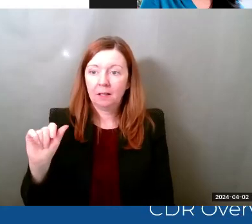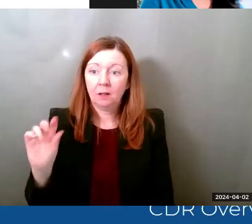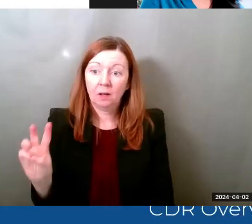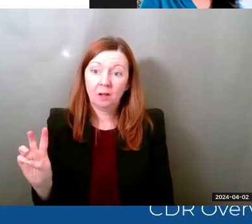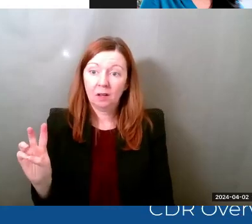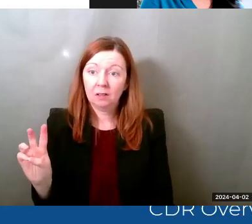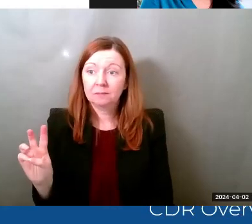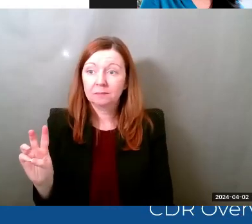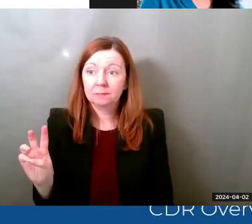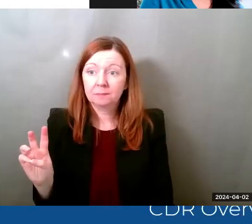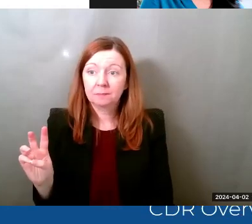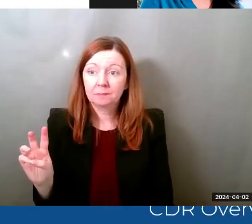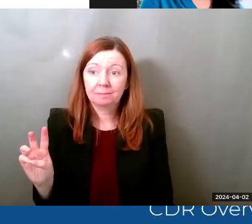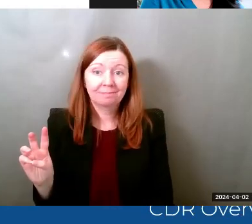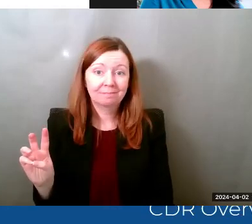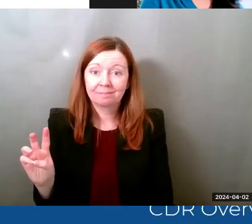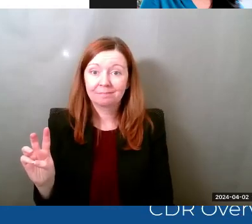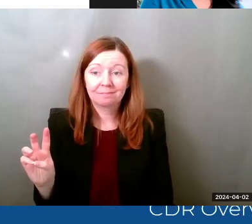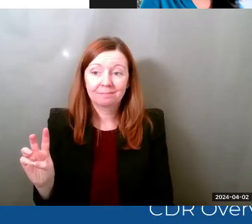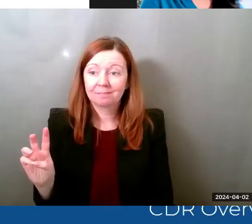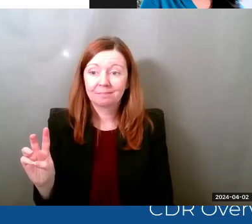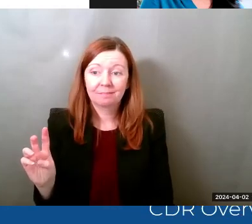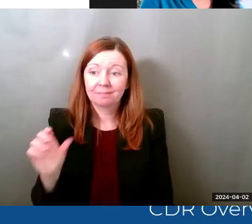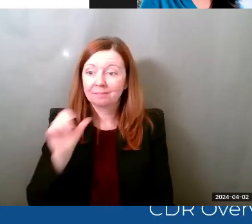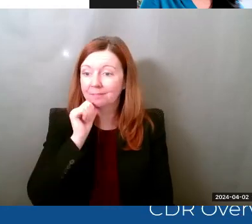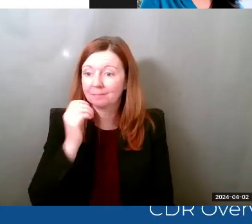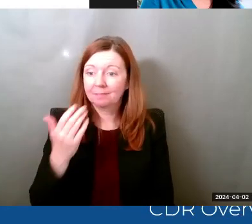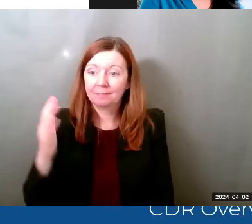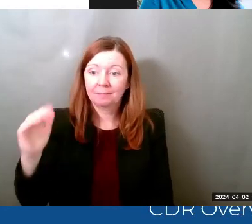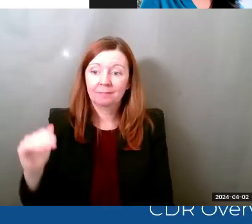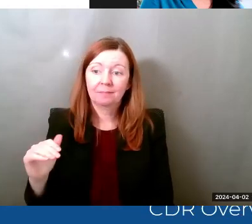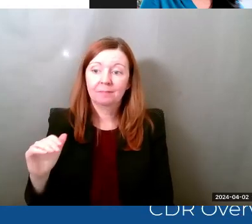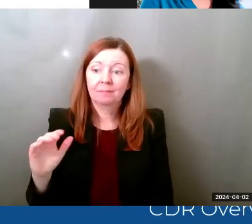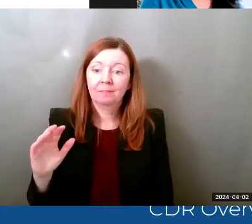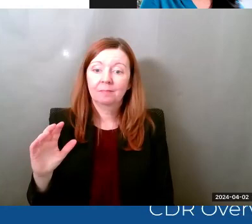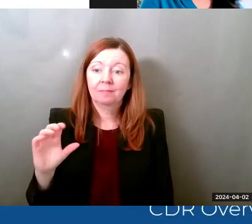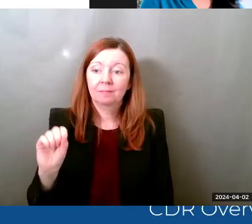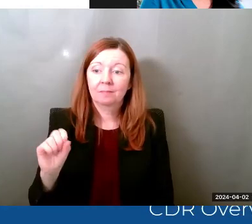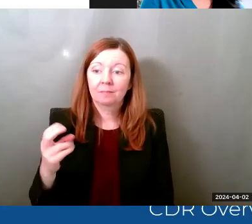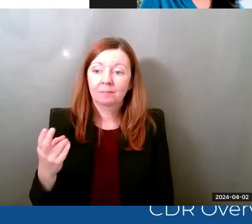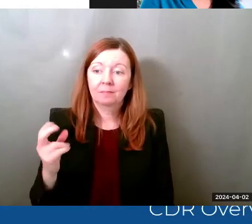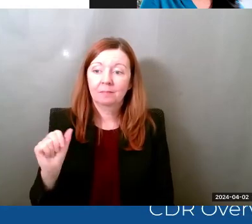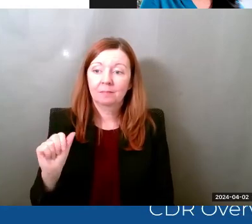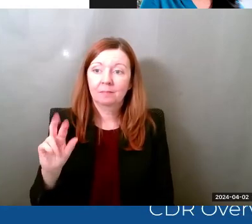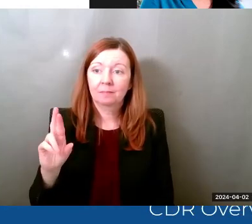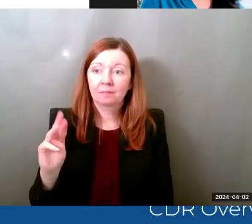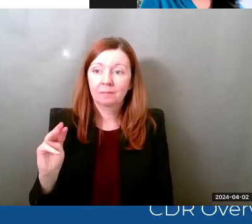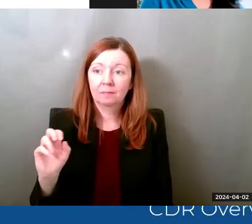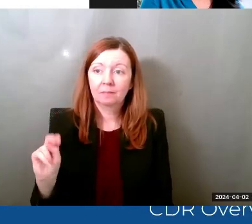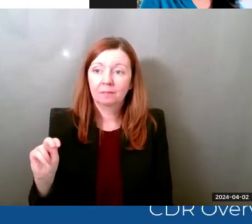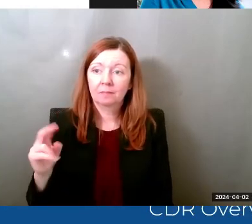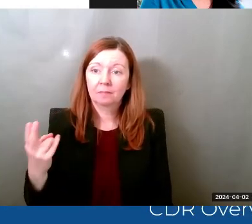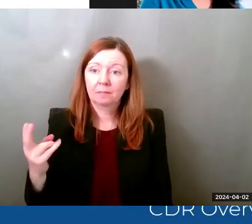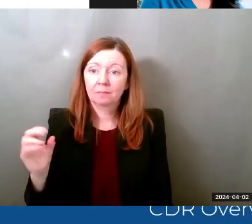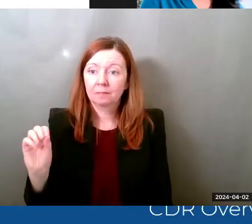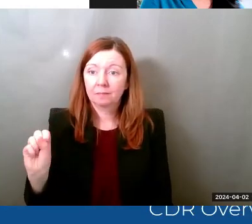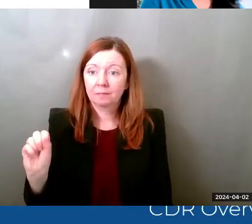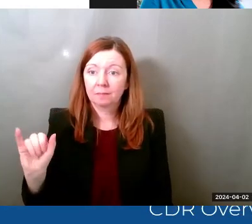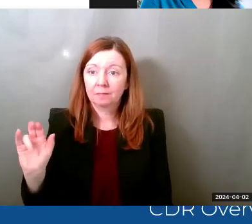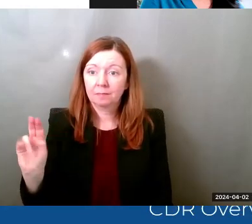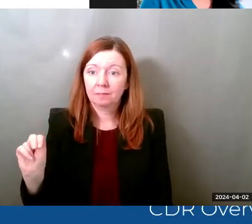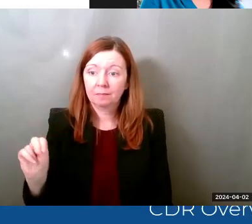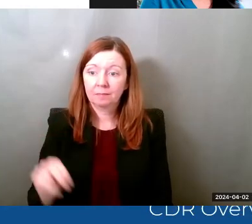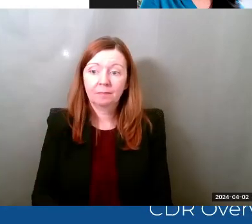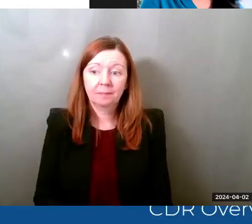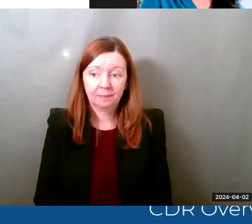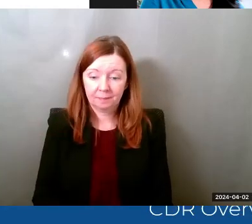next. Also not in attendance. Do Sharman Hussein.